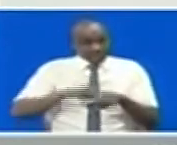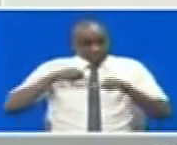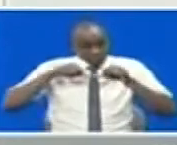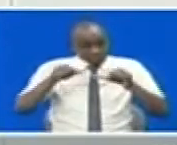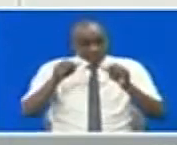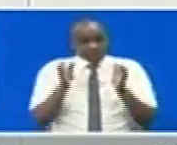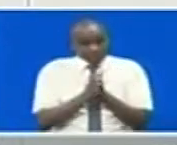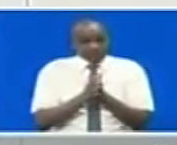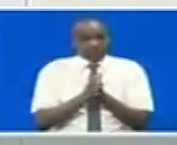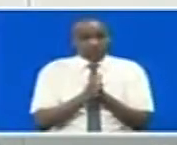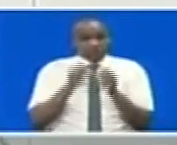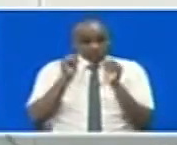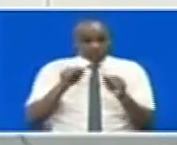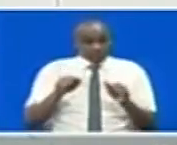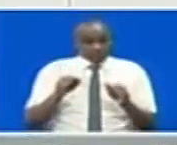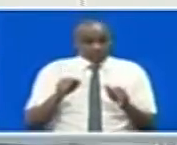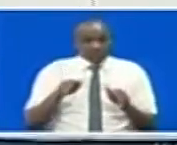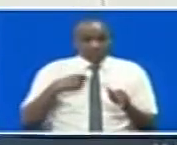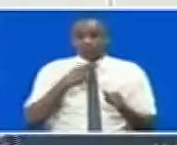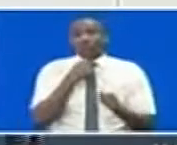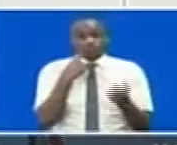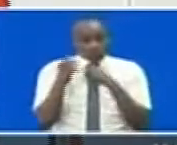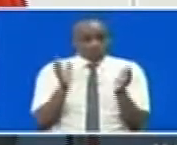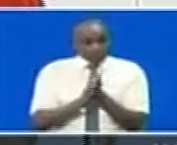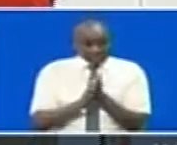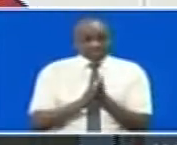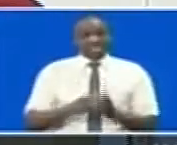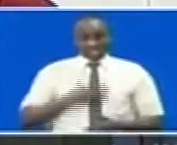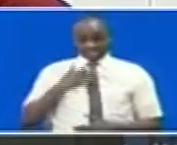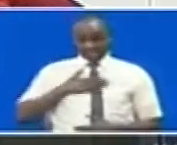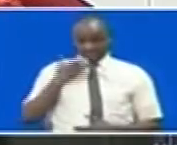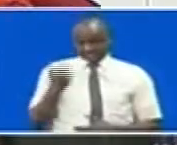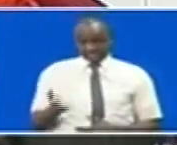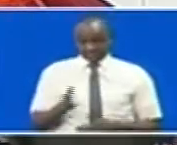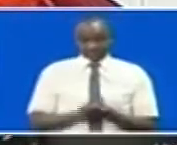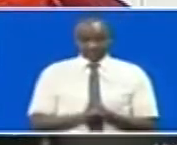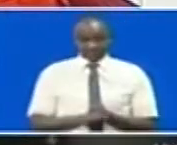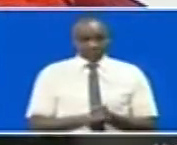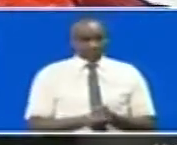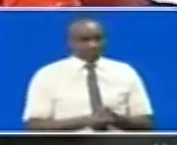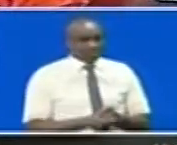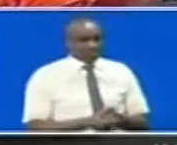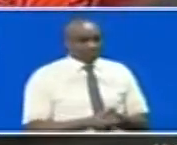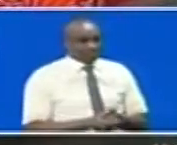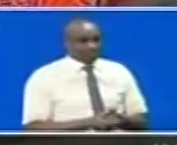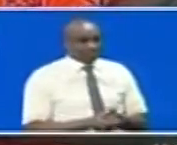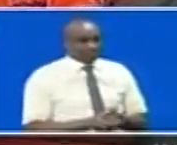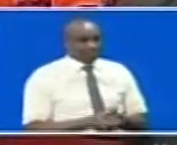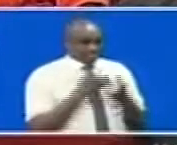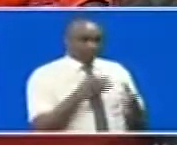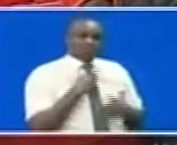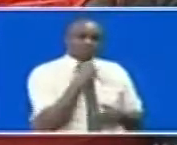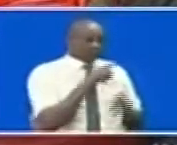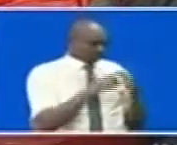to have this discussion, I'd like to engage my studio guests for that. Joy, I want to start with you. You've heard what the chair of